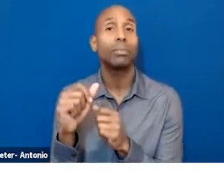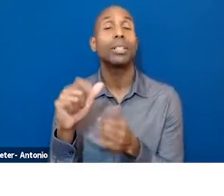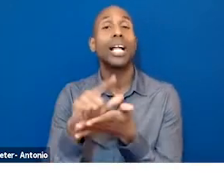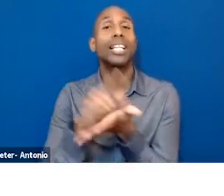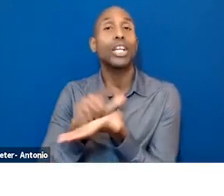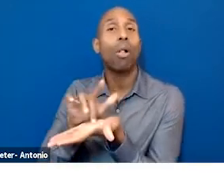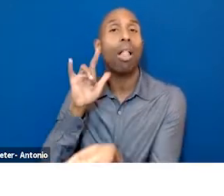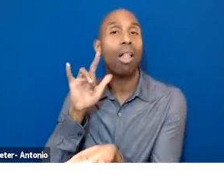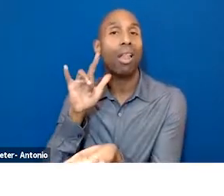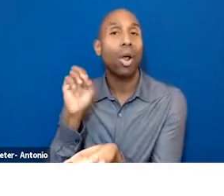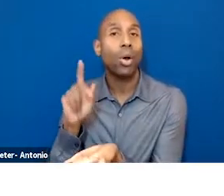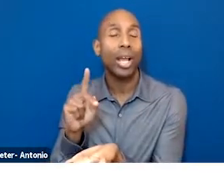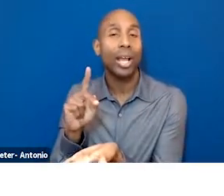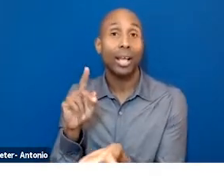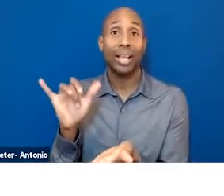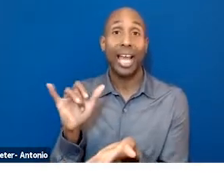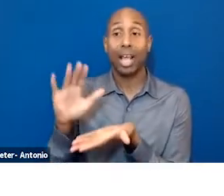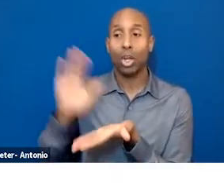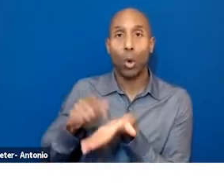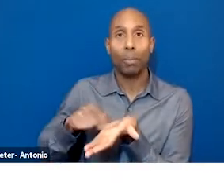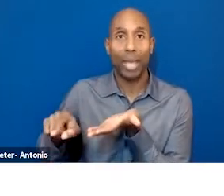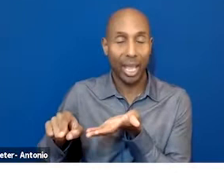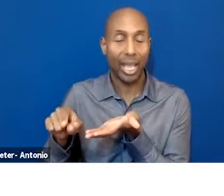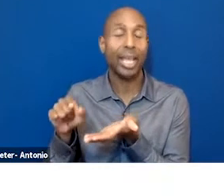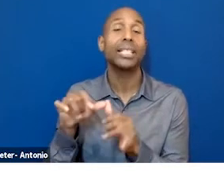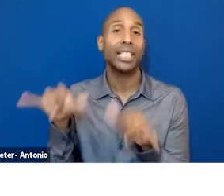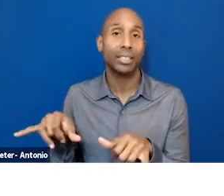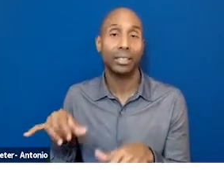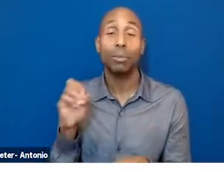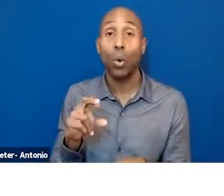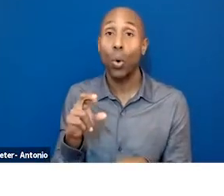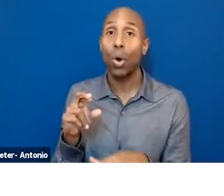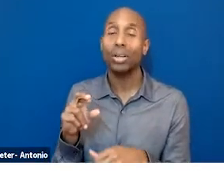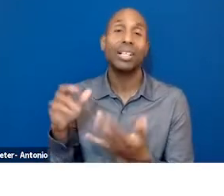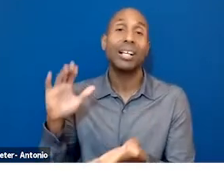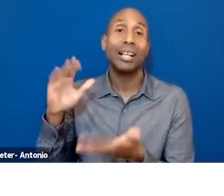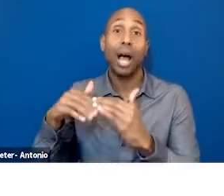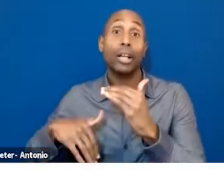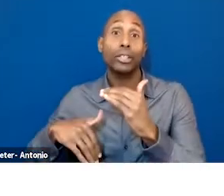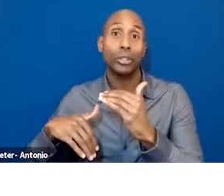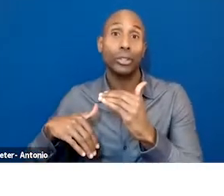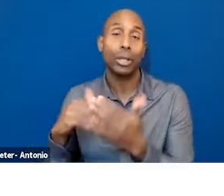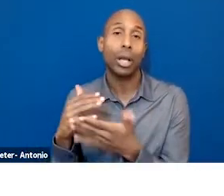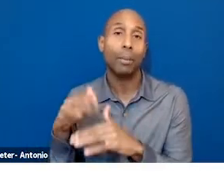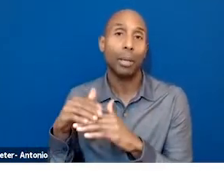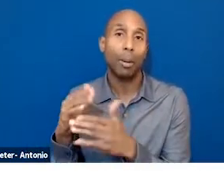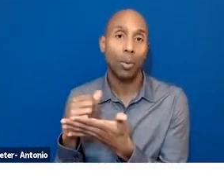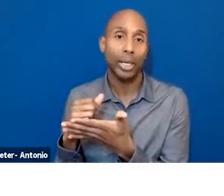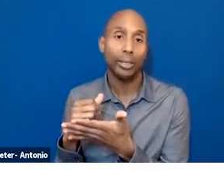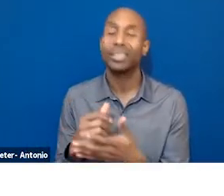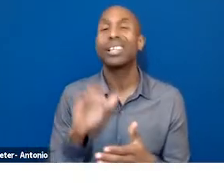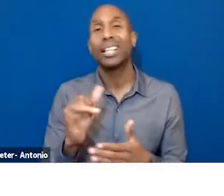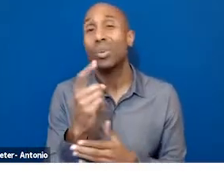system, and a minimum wage standard that doesn't amount to a living wage. So these are all the ways, and certainly we can name other ways